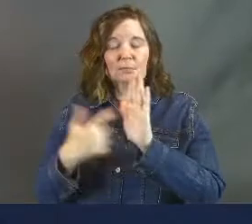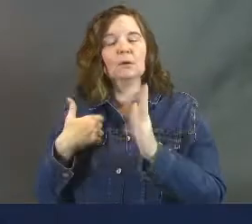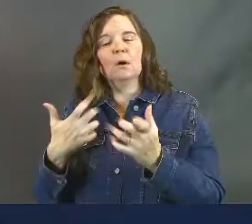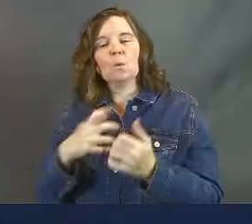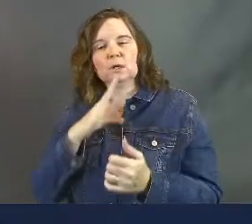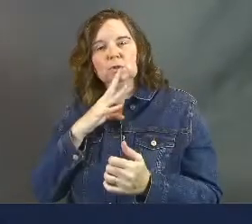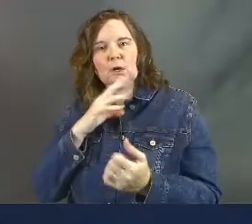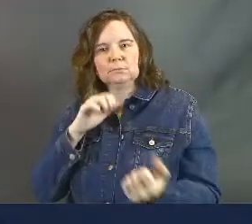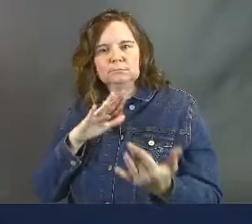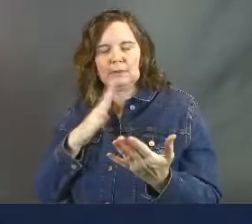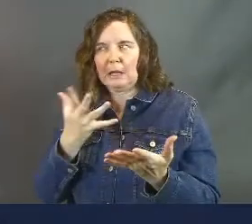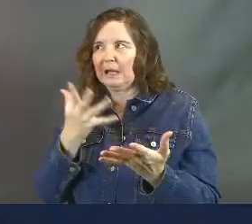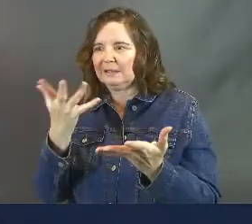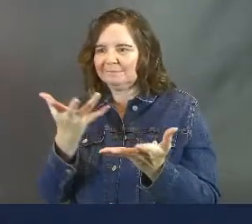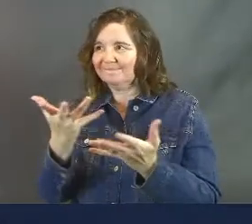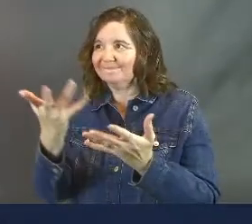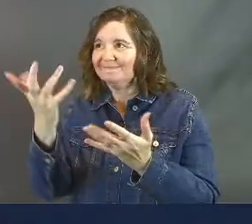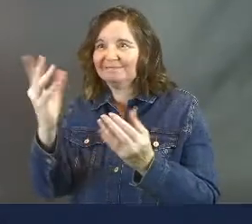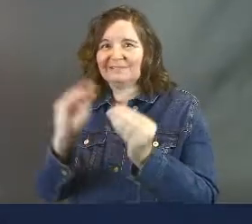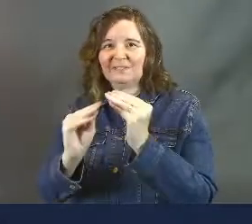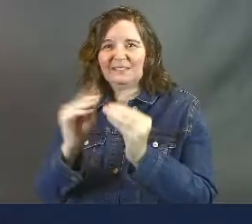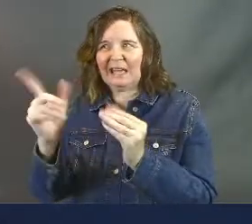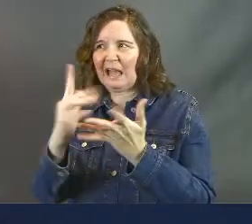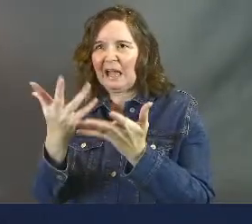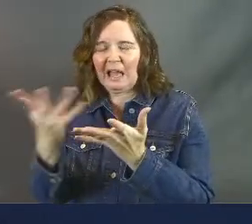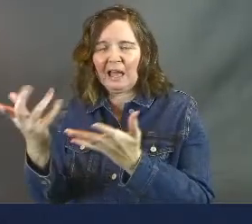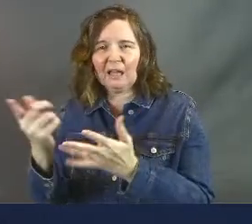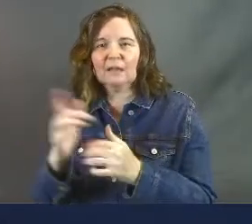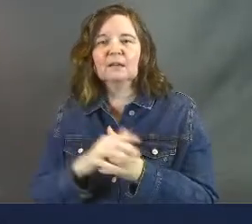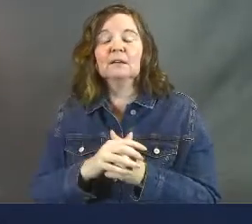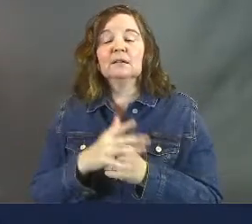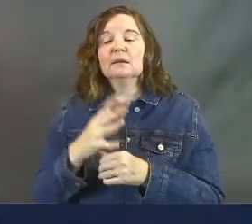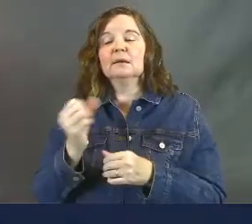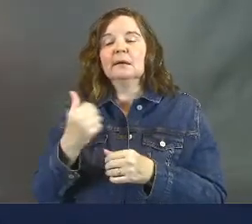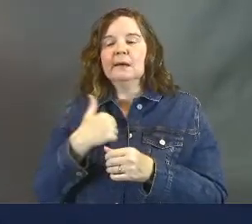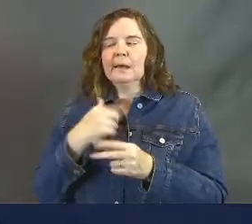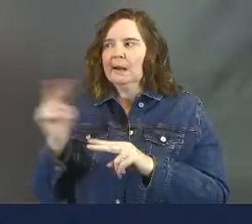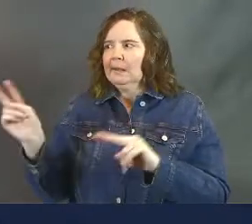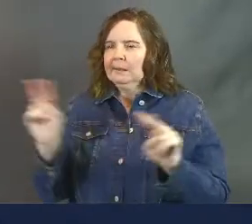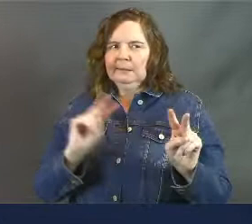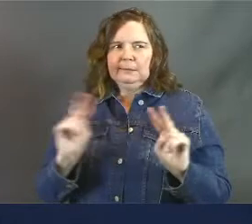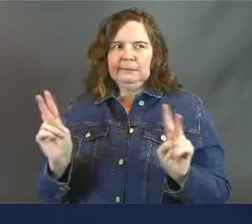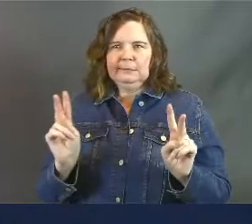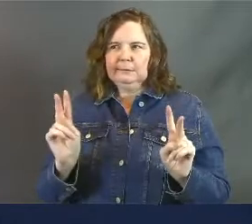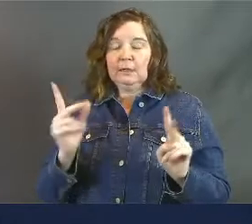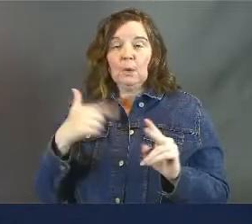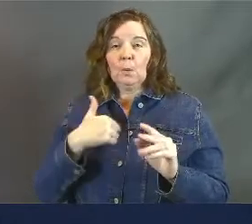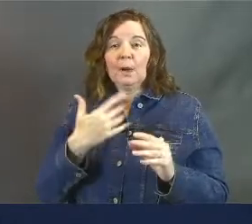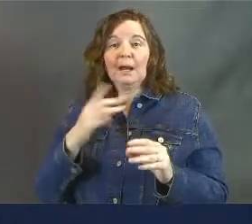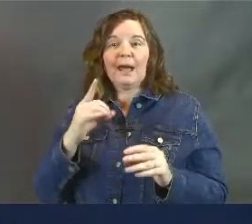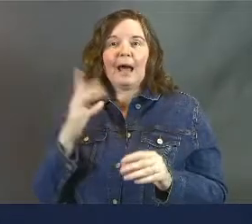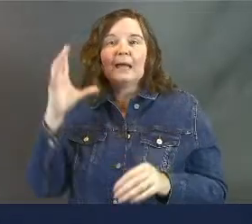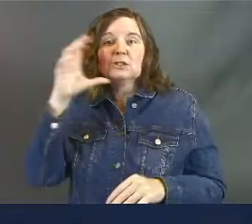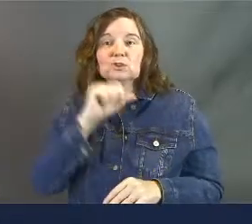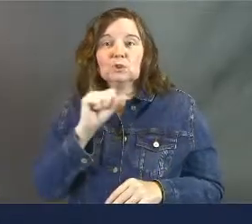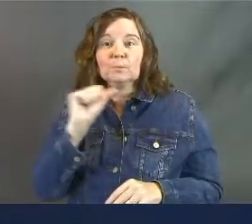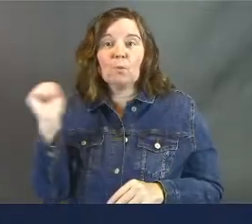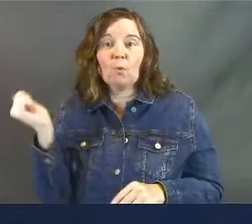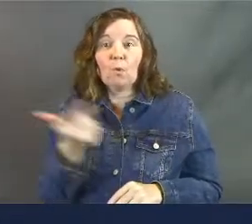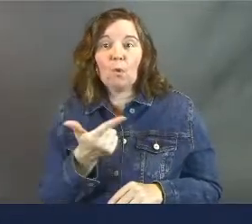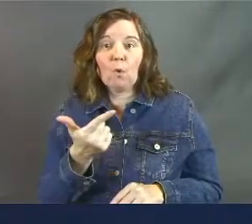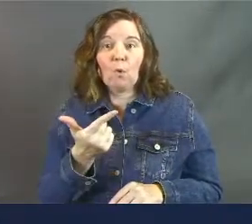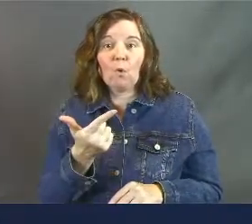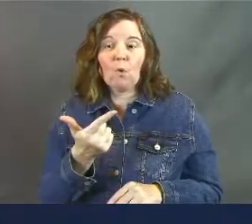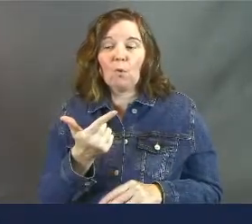wanted to talk to somebody about getting the house repaired in that way. And I looked around and what I did is I assumed that none